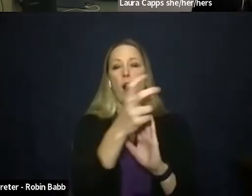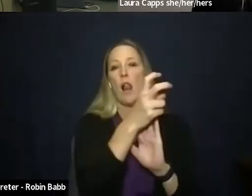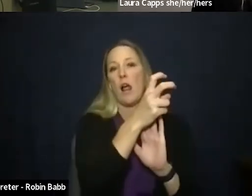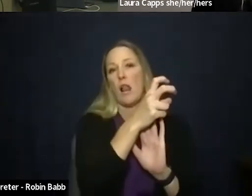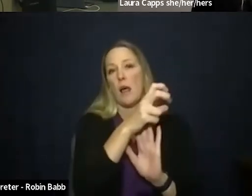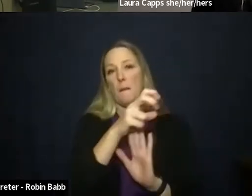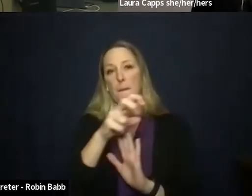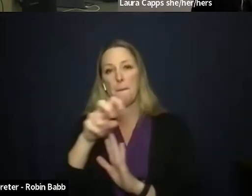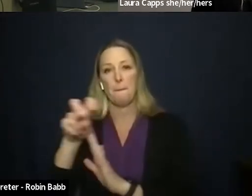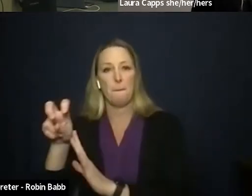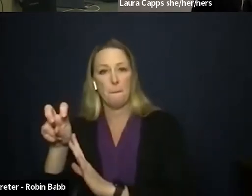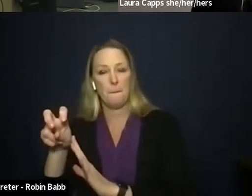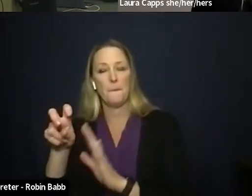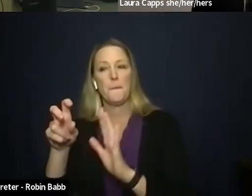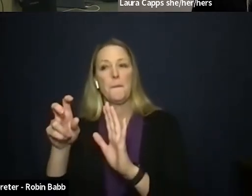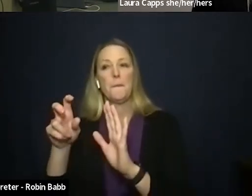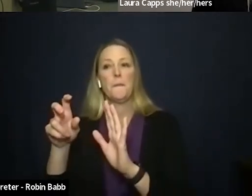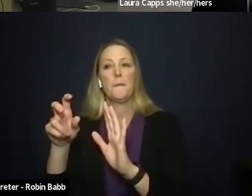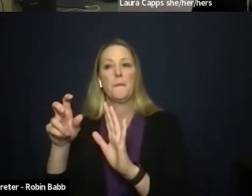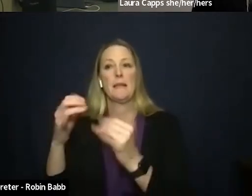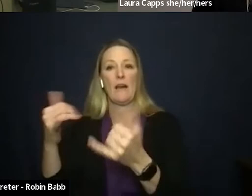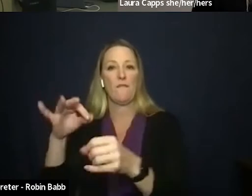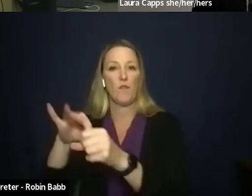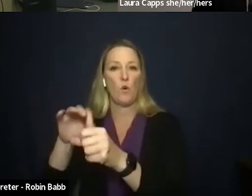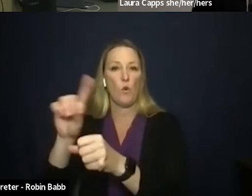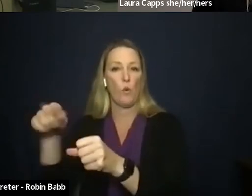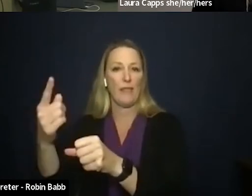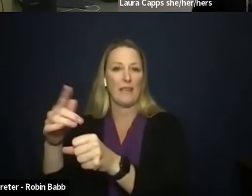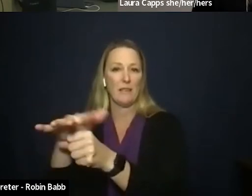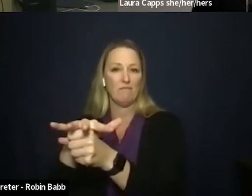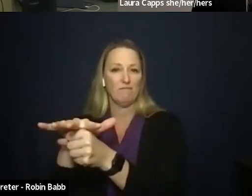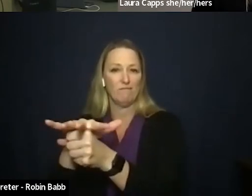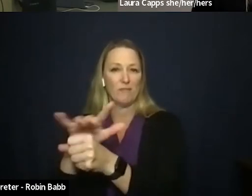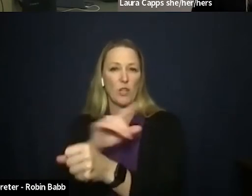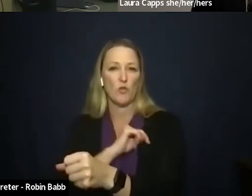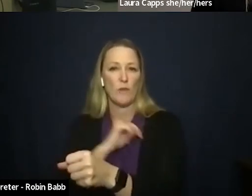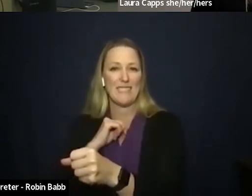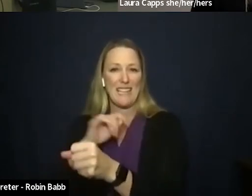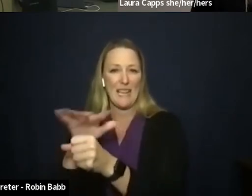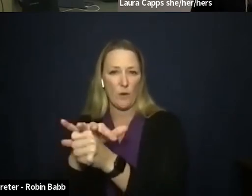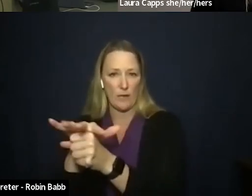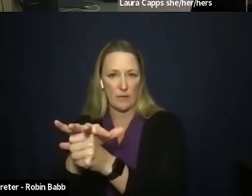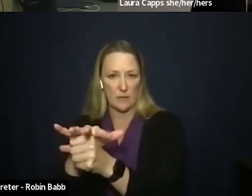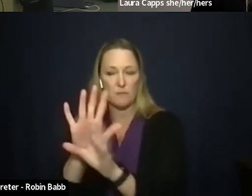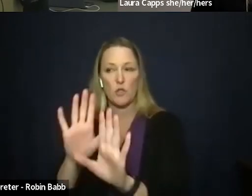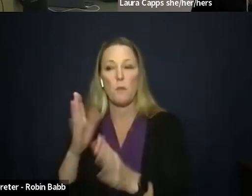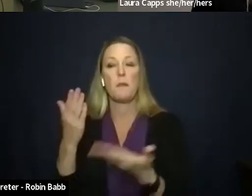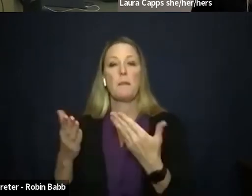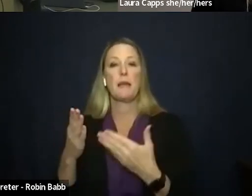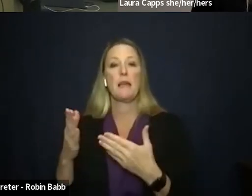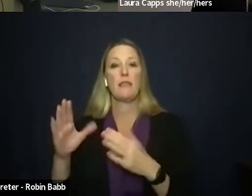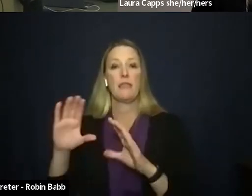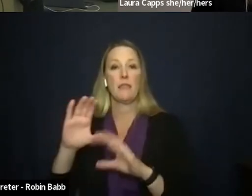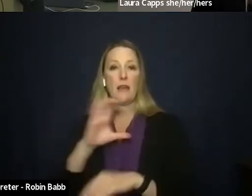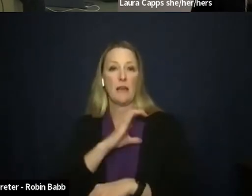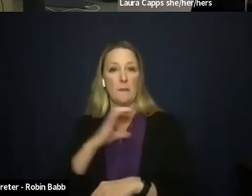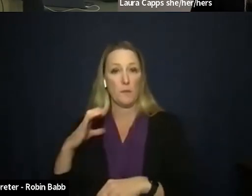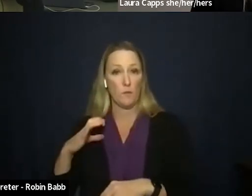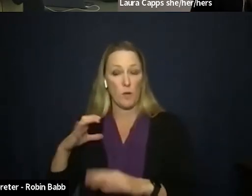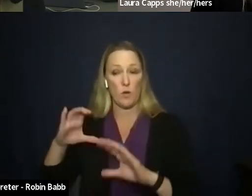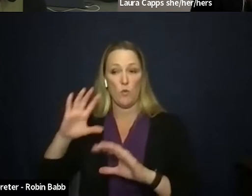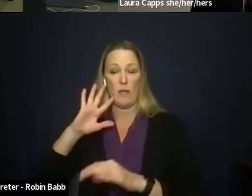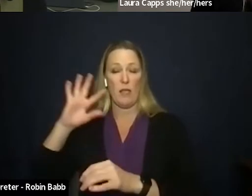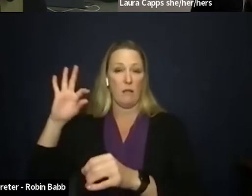trusty areas and they approved that if at the same time the board was to adopt a